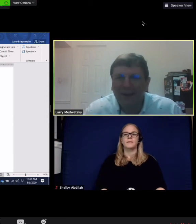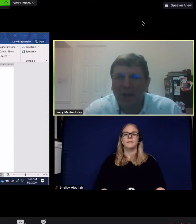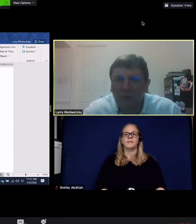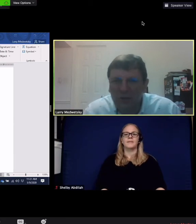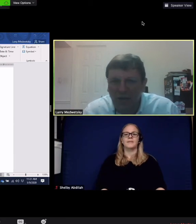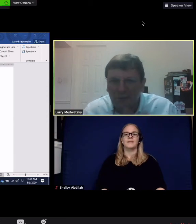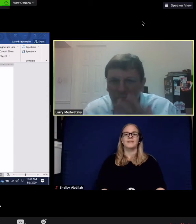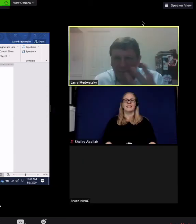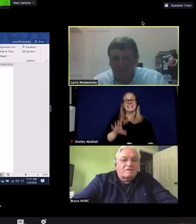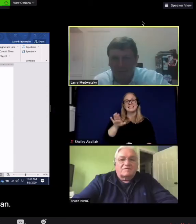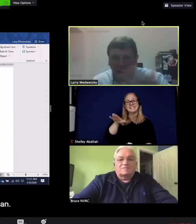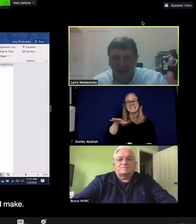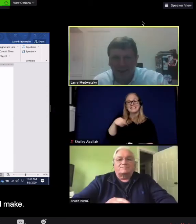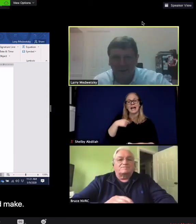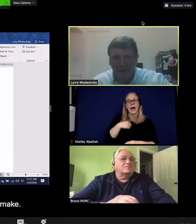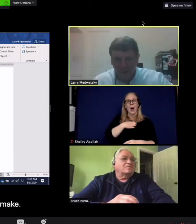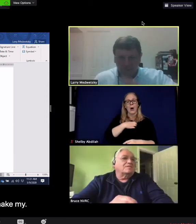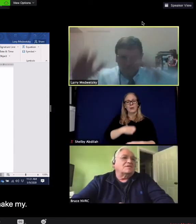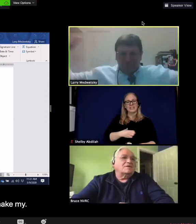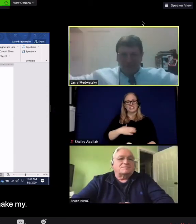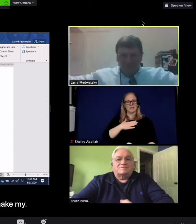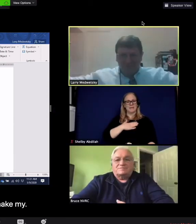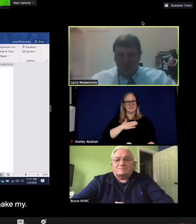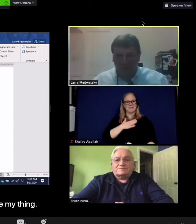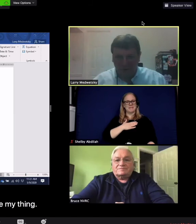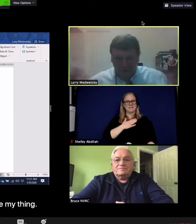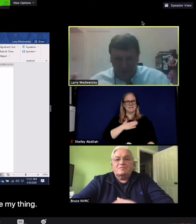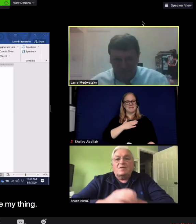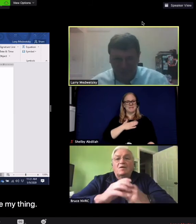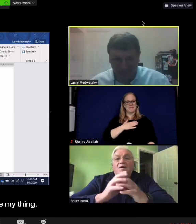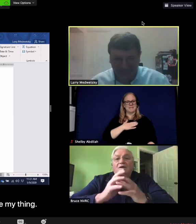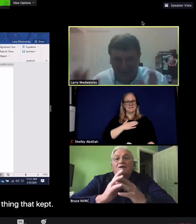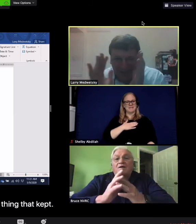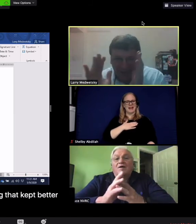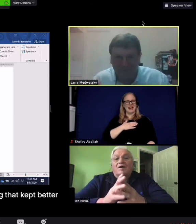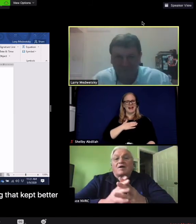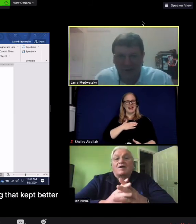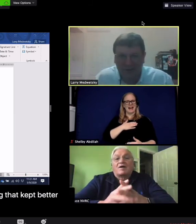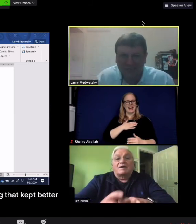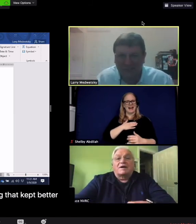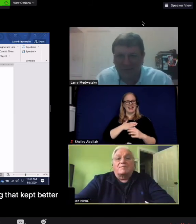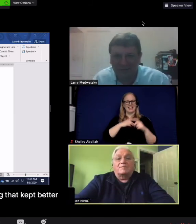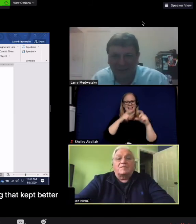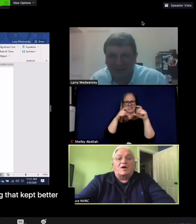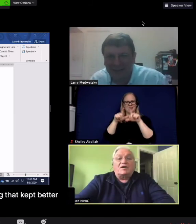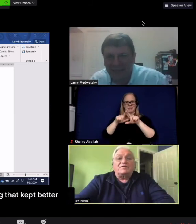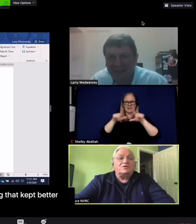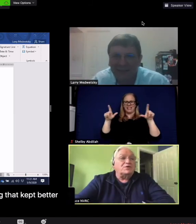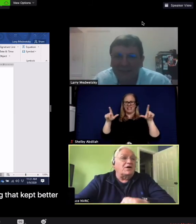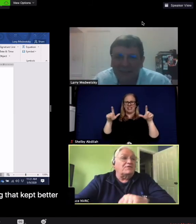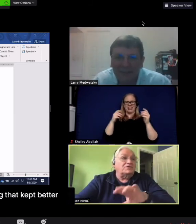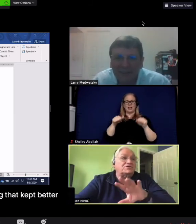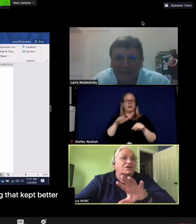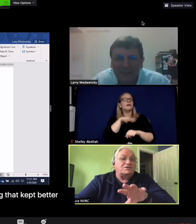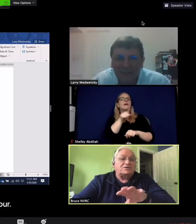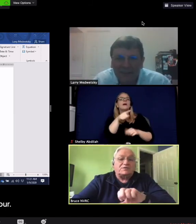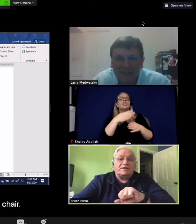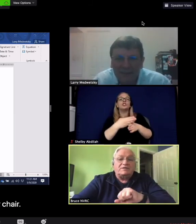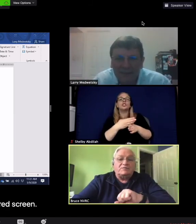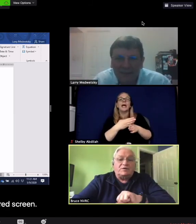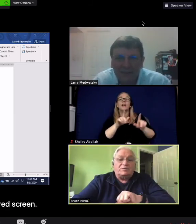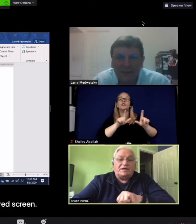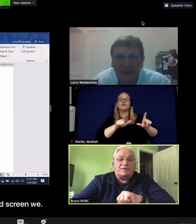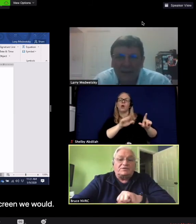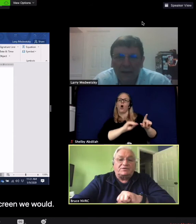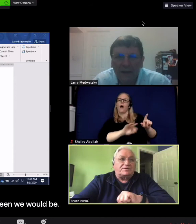I'll tell you, I wish I could make my thing get bigger now. I have part of the screen. Oh, if you turn off your shared